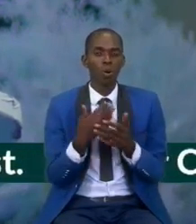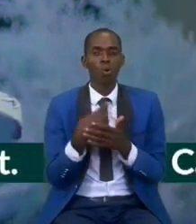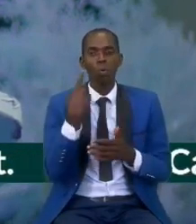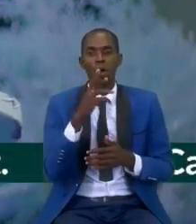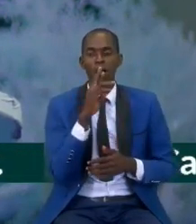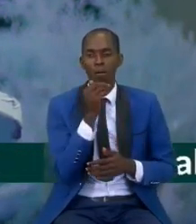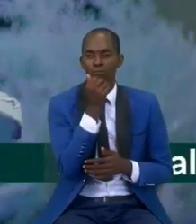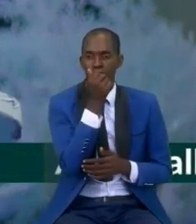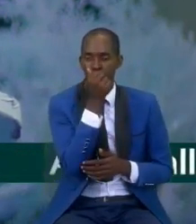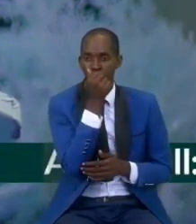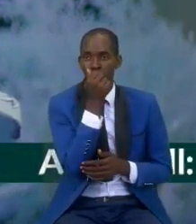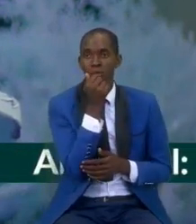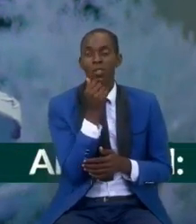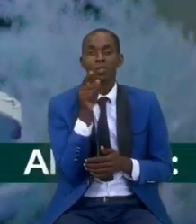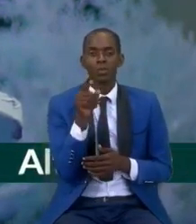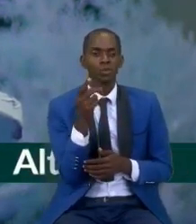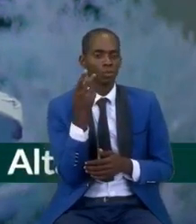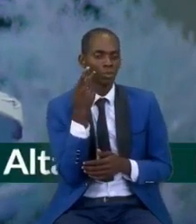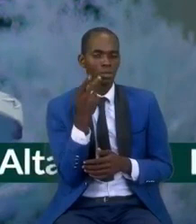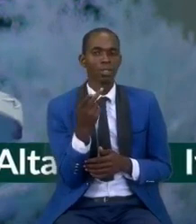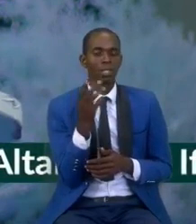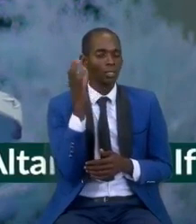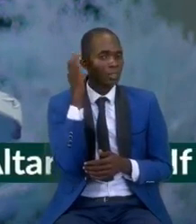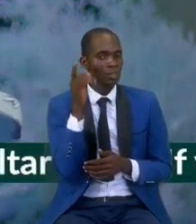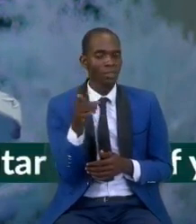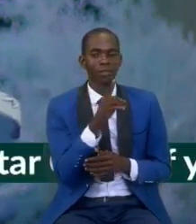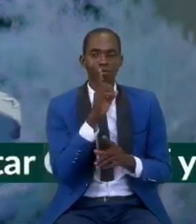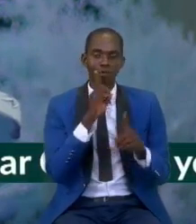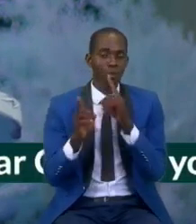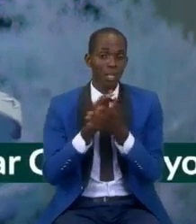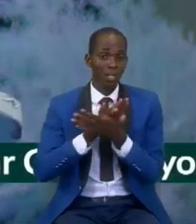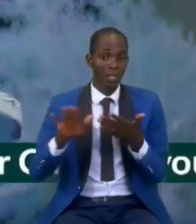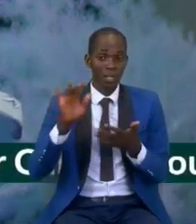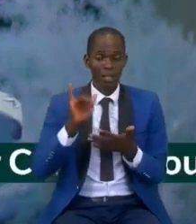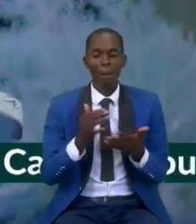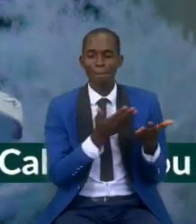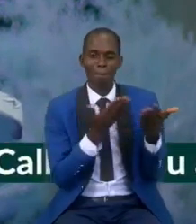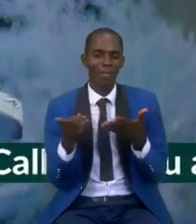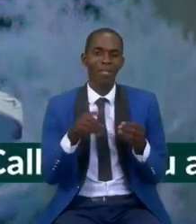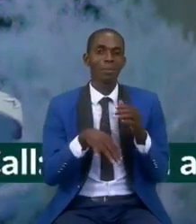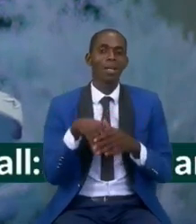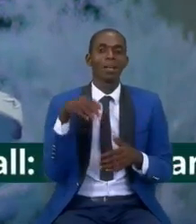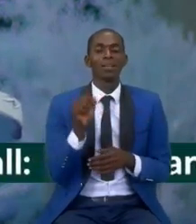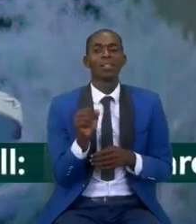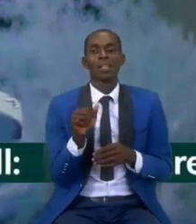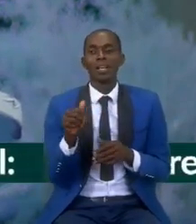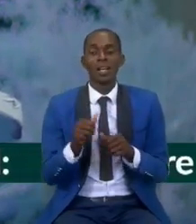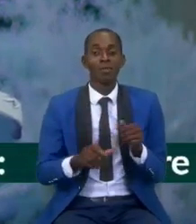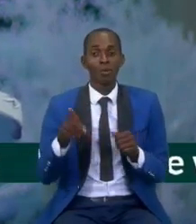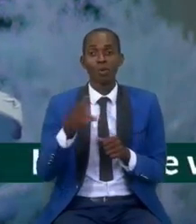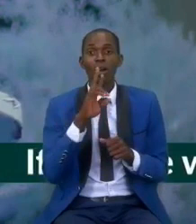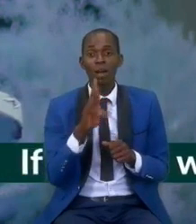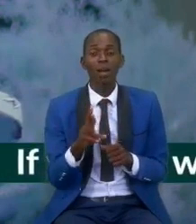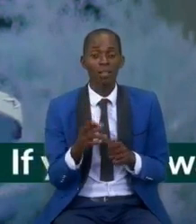out. Everywhere you are is miracle spots. The blessing of heaven